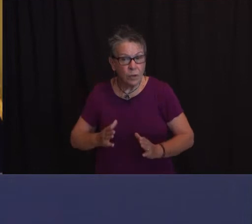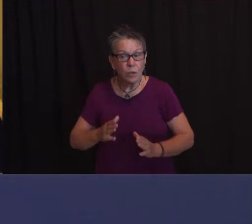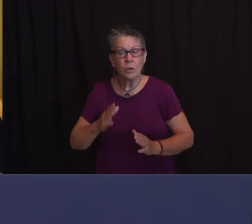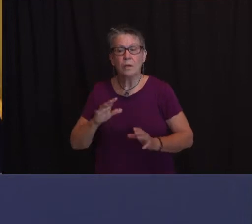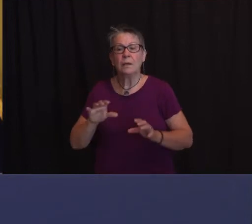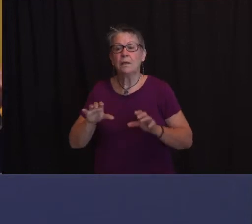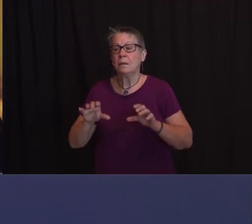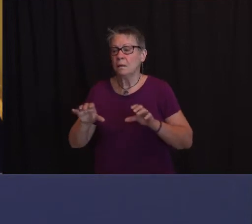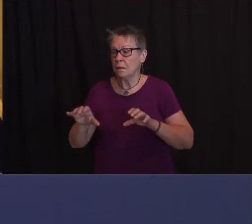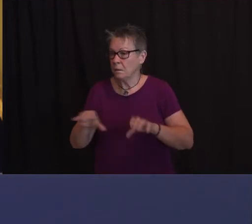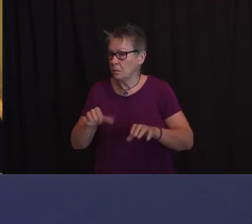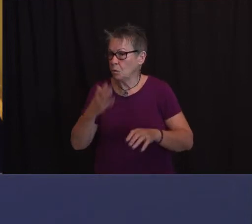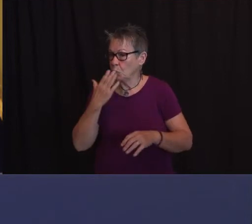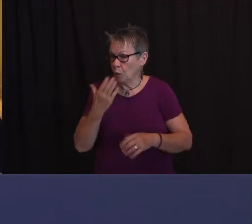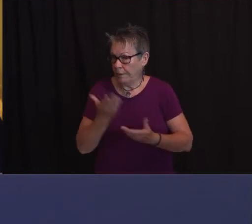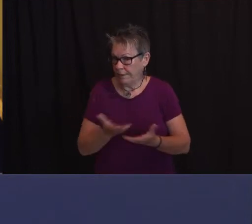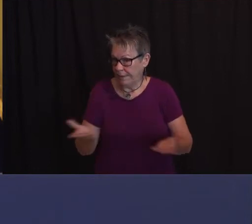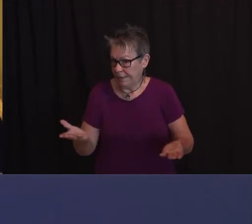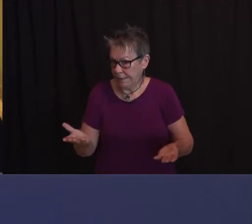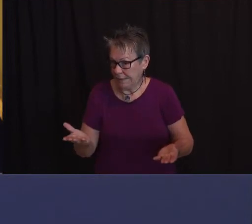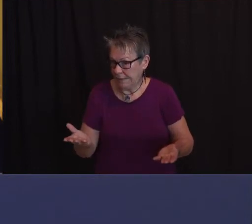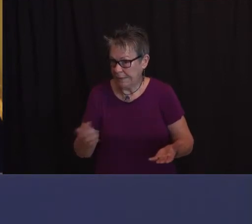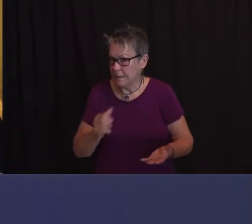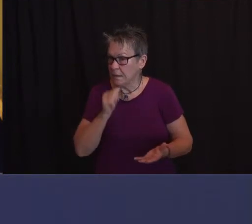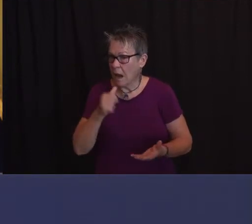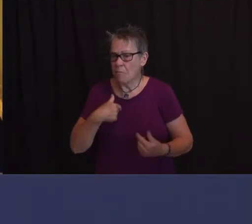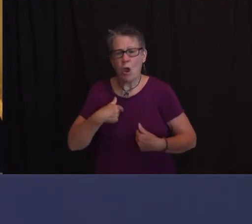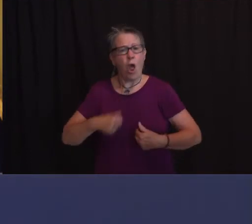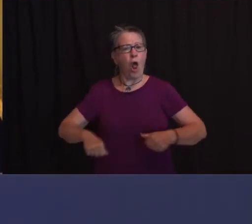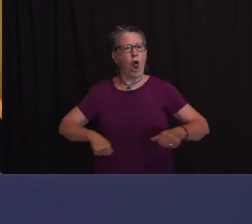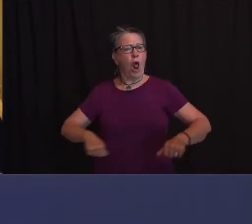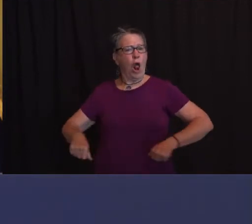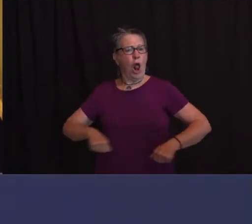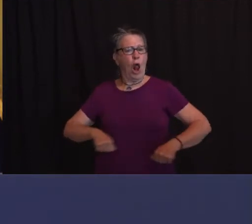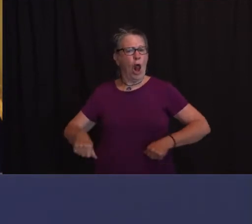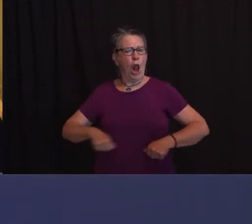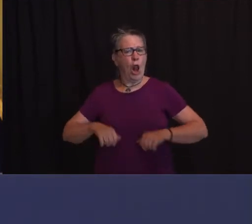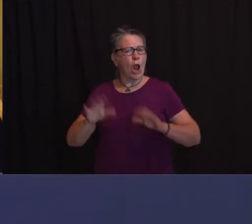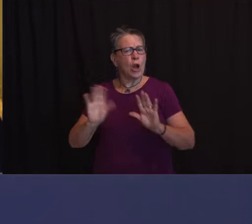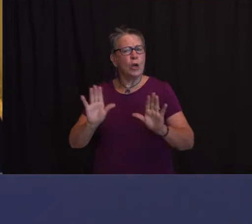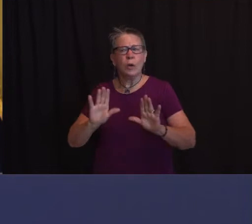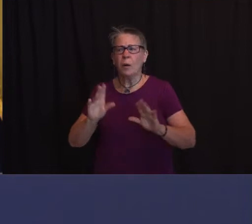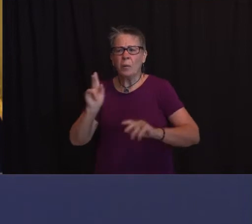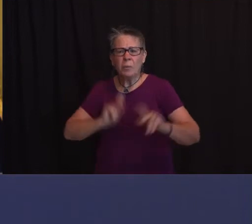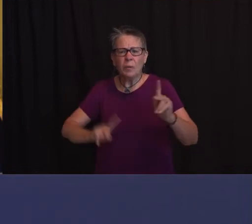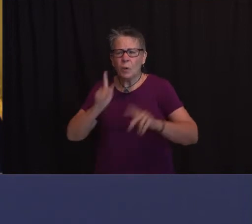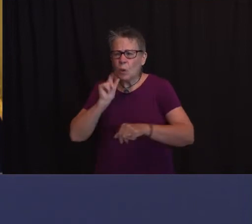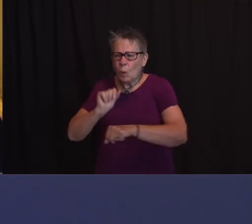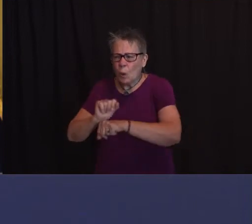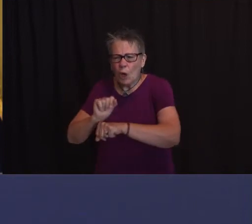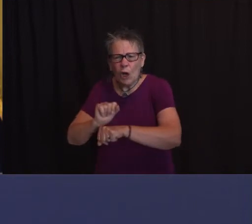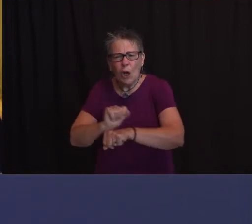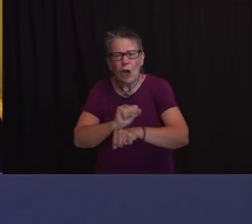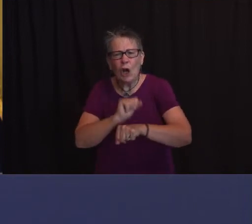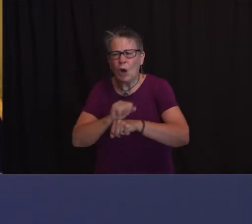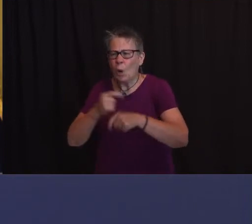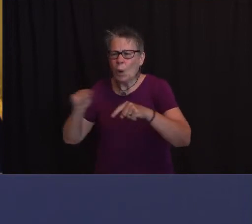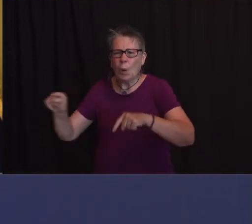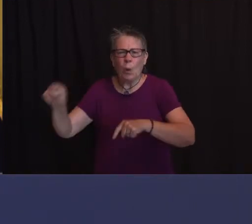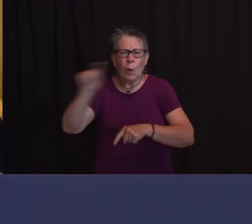that's not about me, it's about the tens of thousands of people who work in our state government who have done extraordinary work.